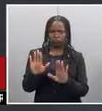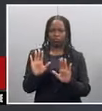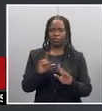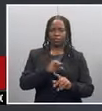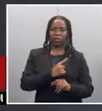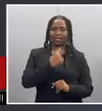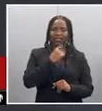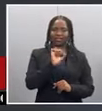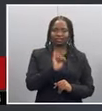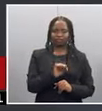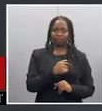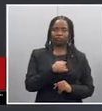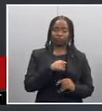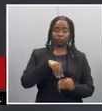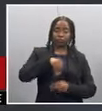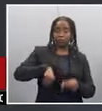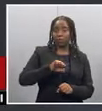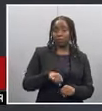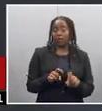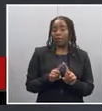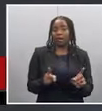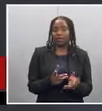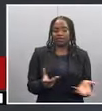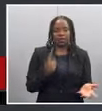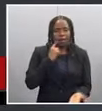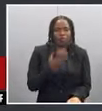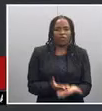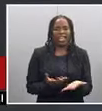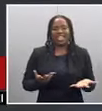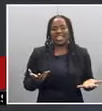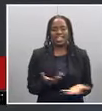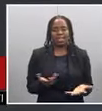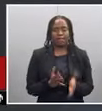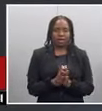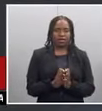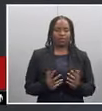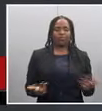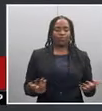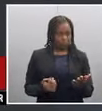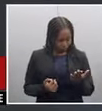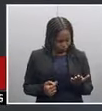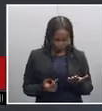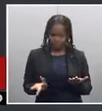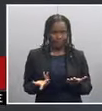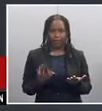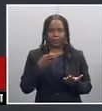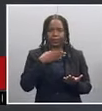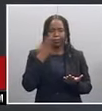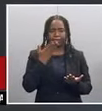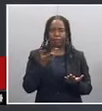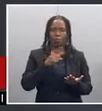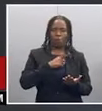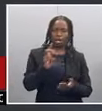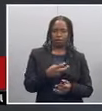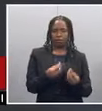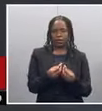likely the proceeds of crime, but Loebscher decided there was insufficient evidence before him to justify the confiscations. Erin